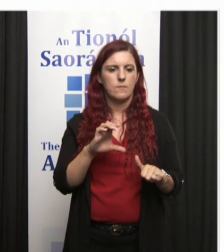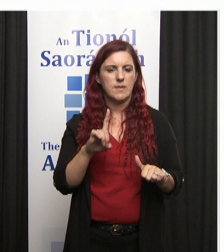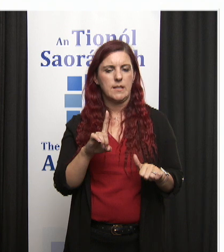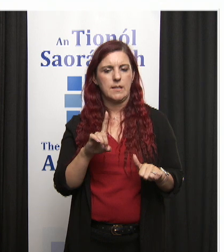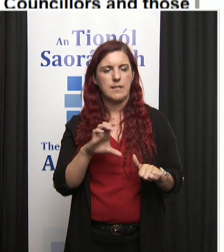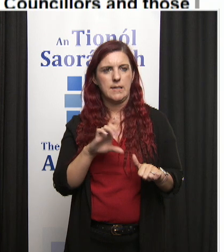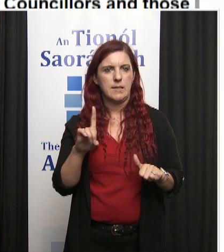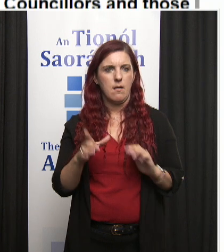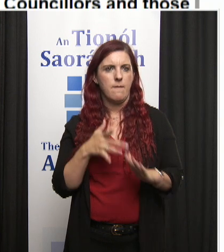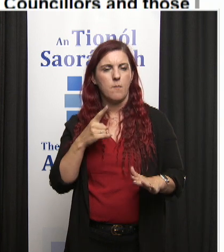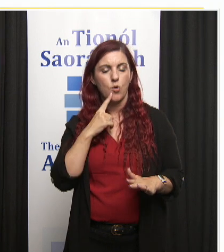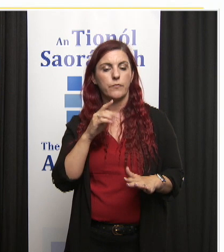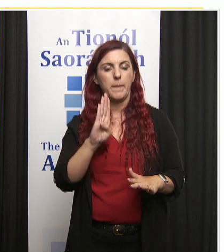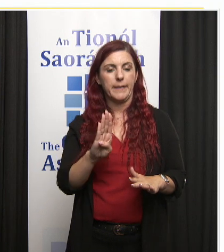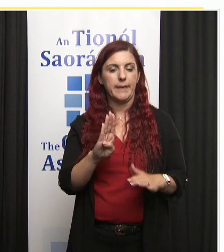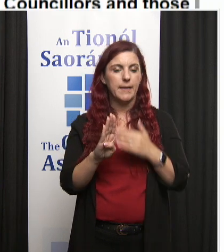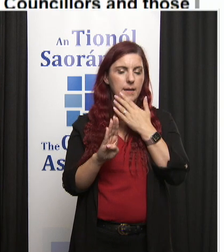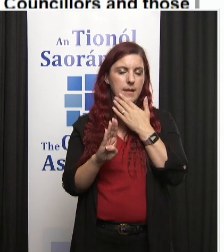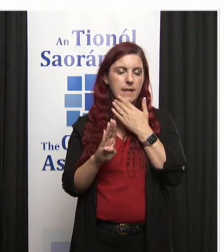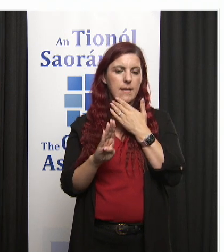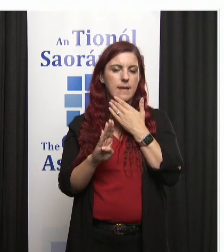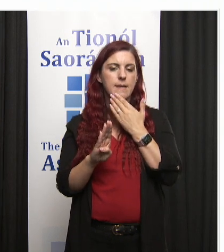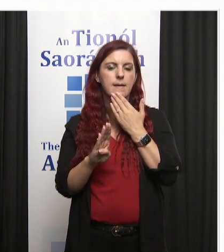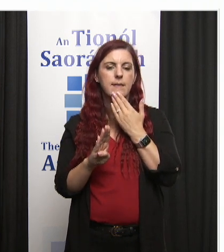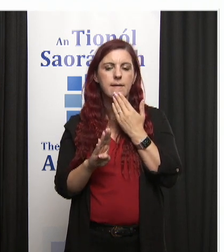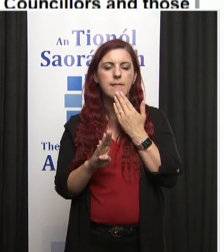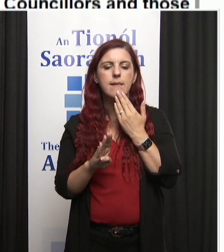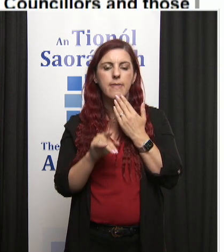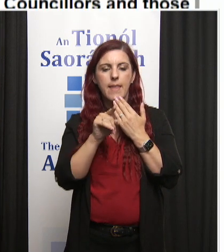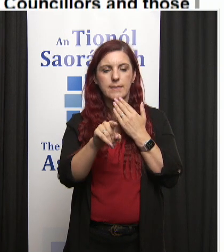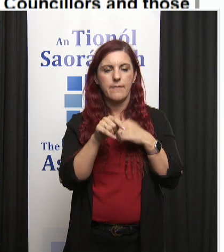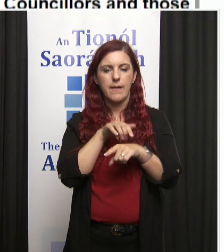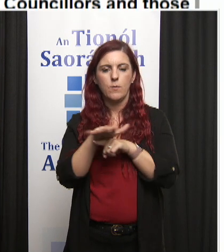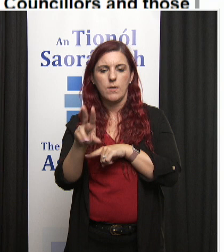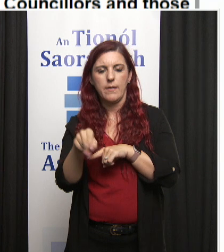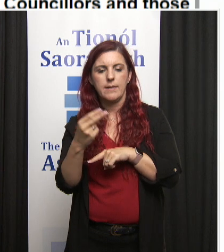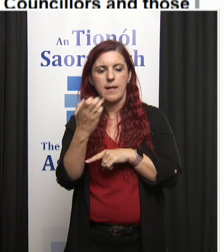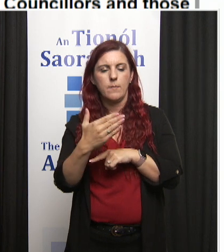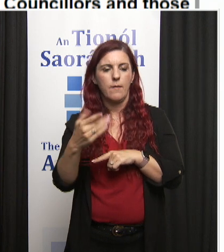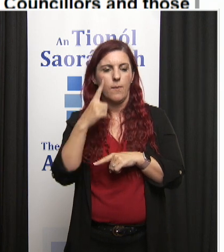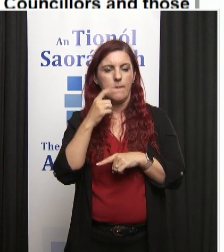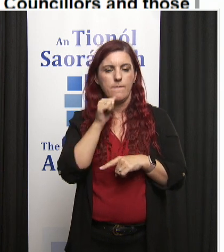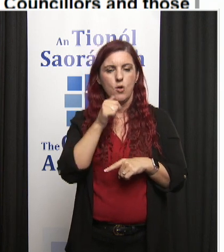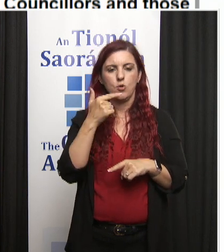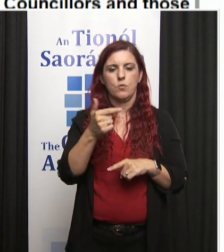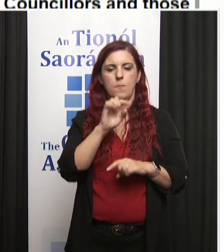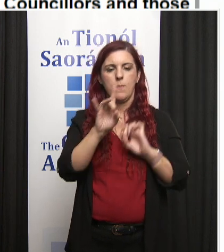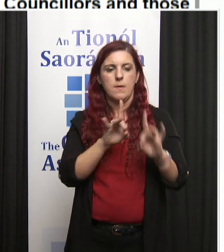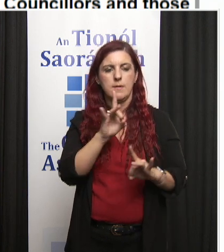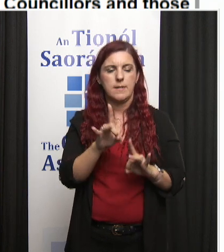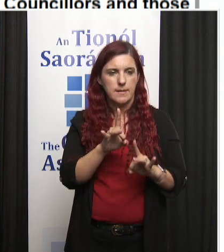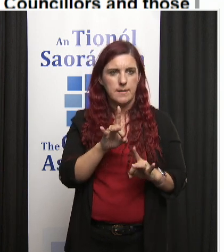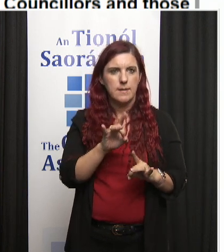that one there, it impacts the next slide, because if you look at the two first questions here, the questions